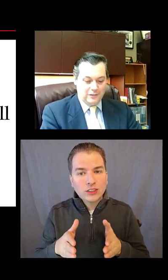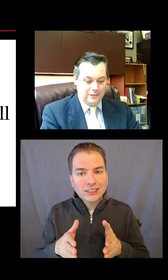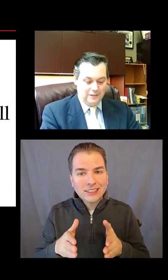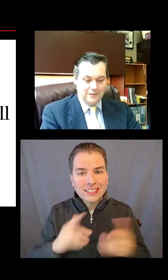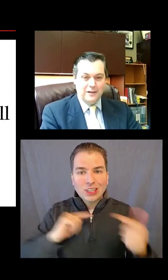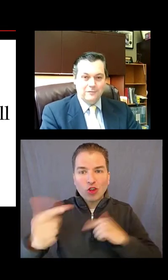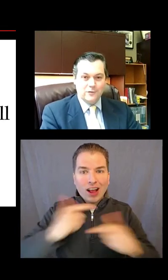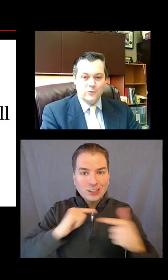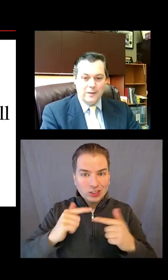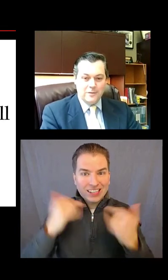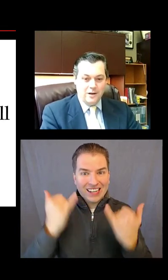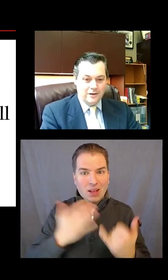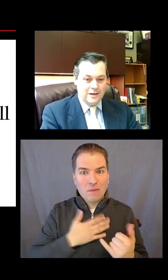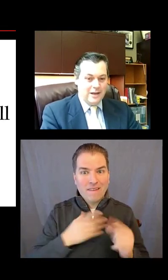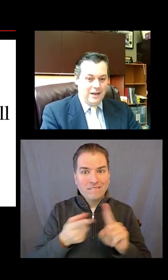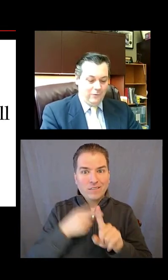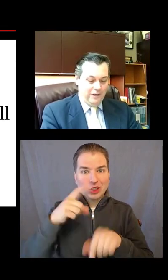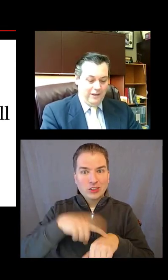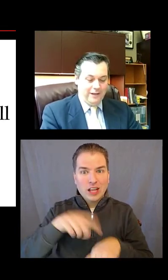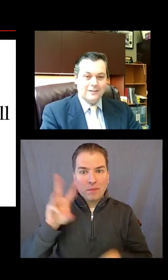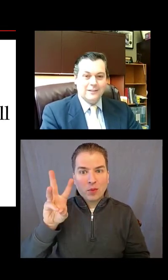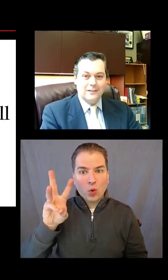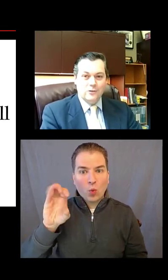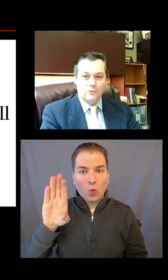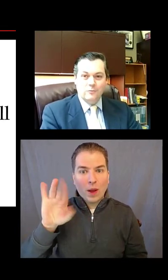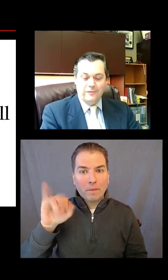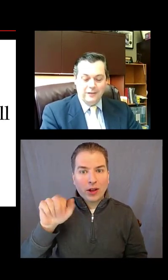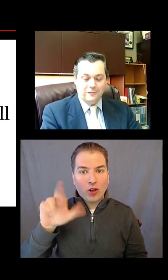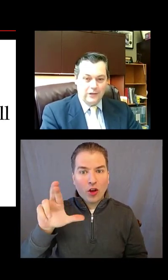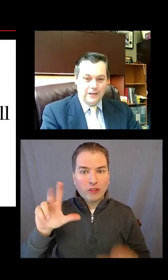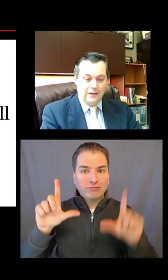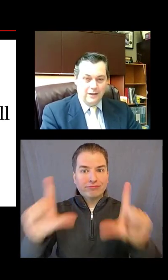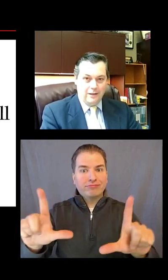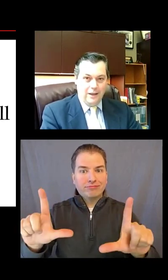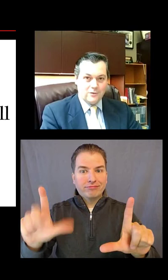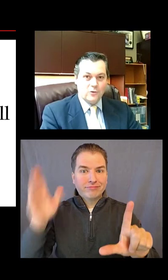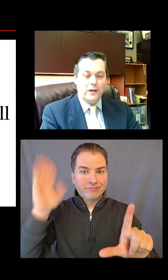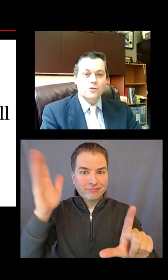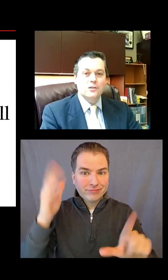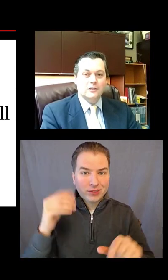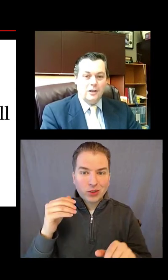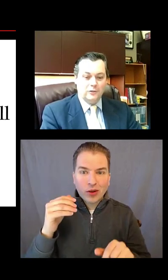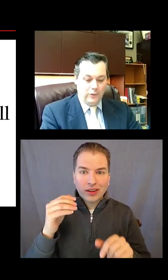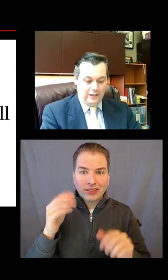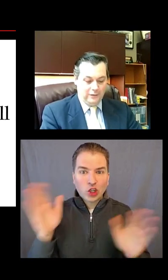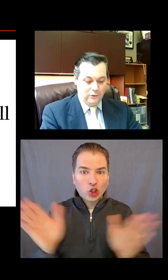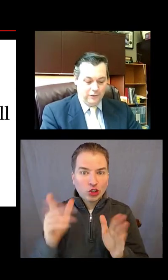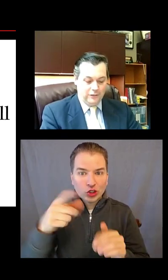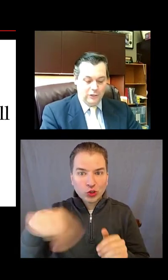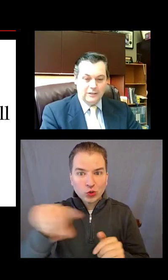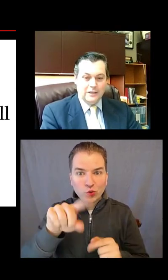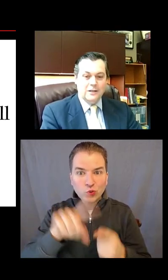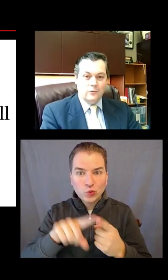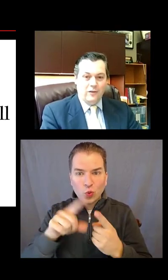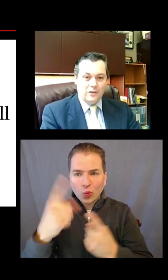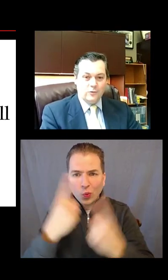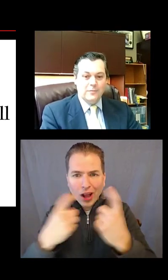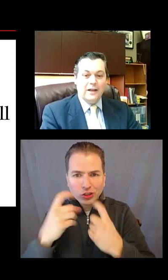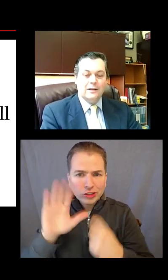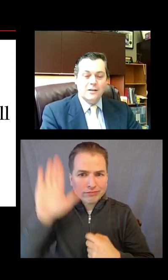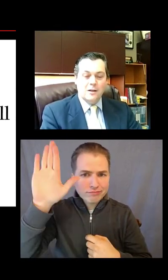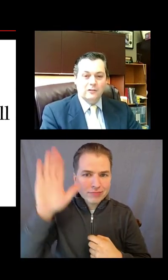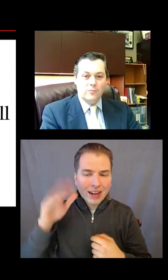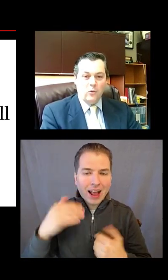them in person. This is my first webinar. I would ask that you feel free to ask questions along the way, encourage it. We've